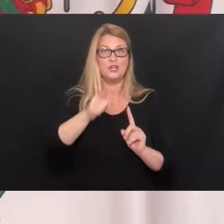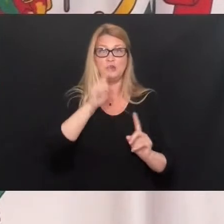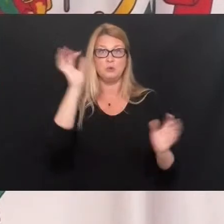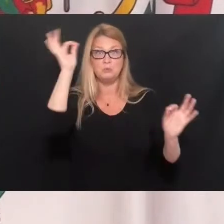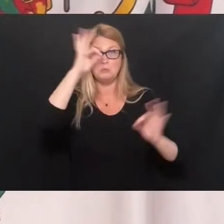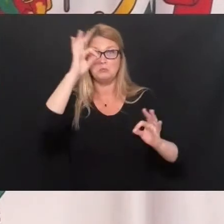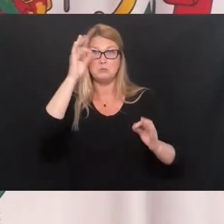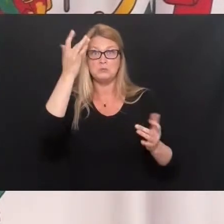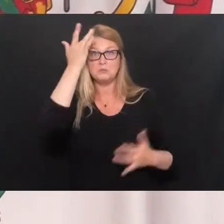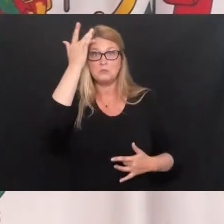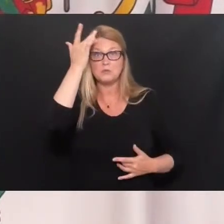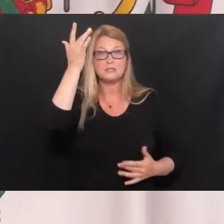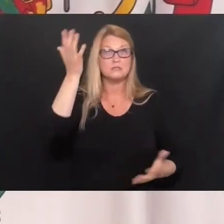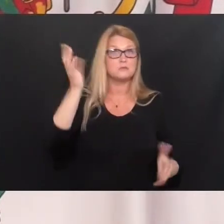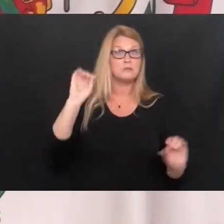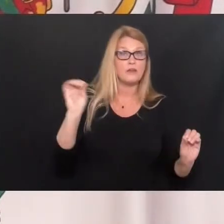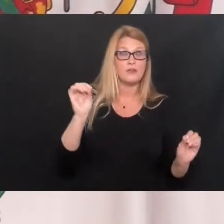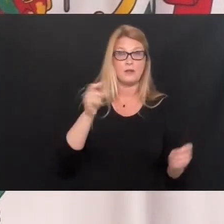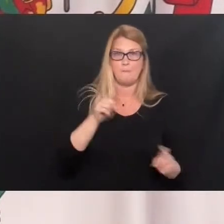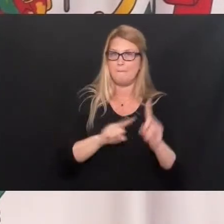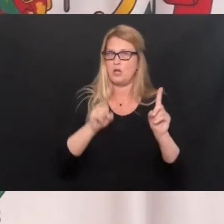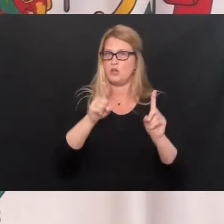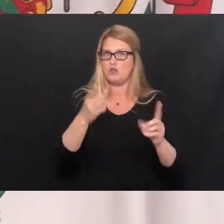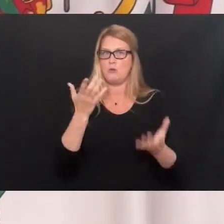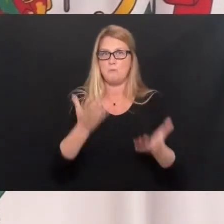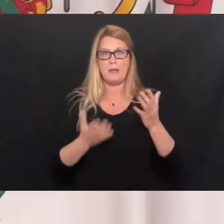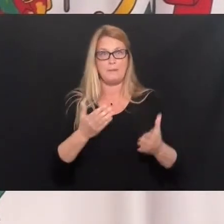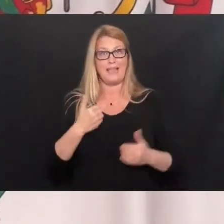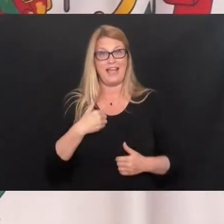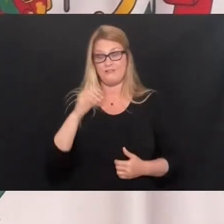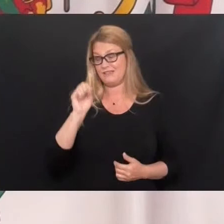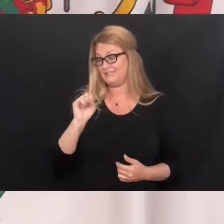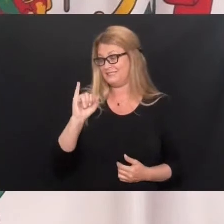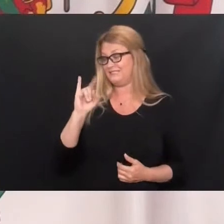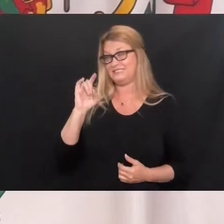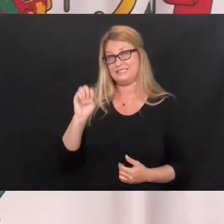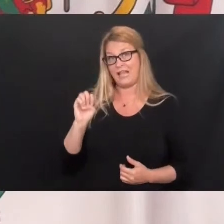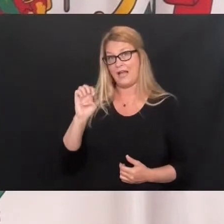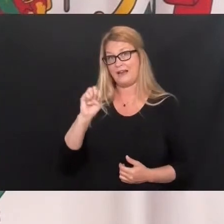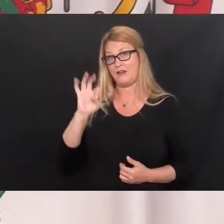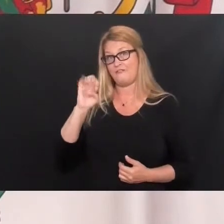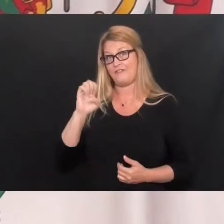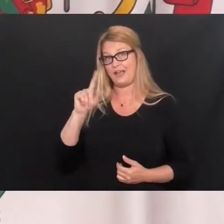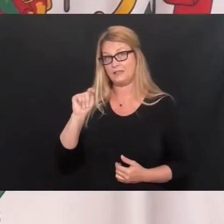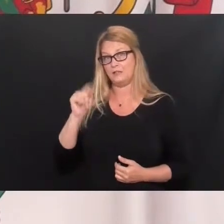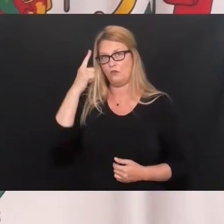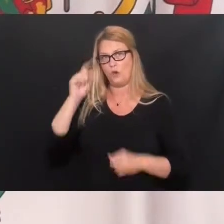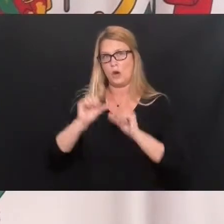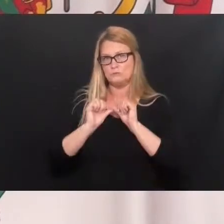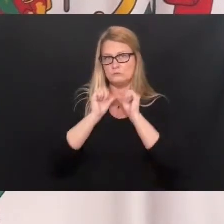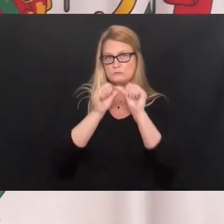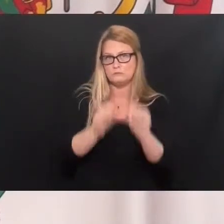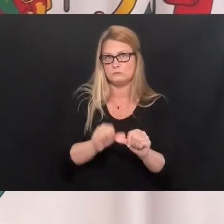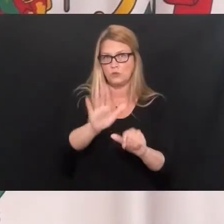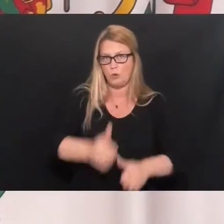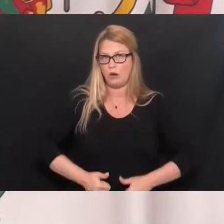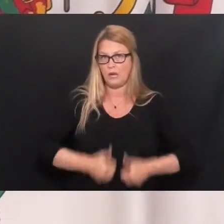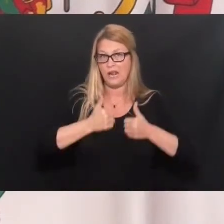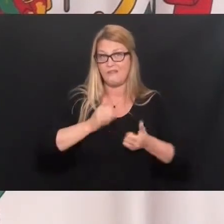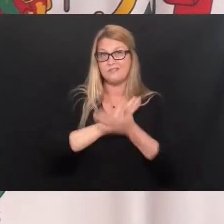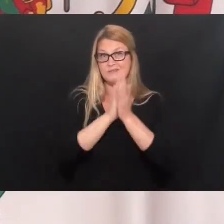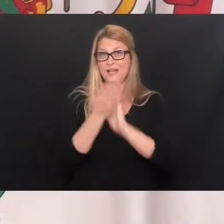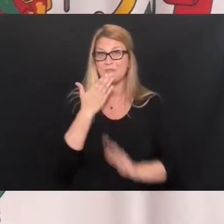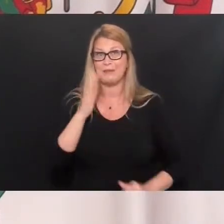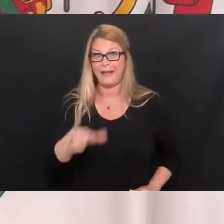up with a significant side effect throughout the rest of your life that would absolutely be bad.